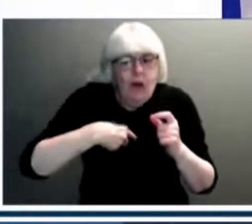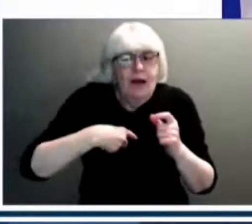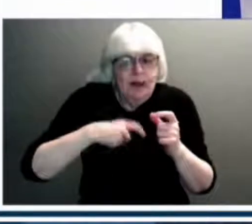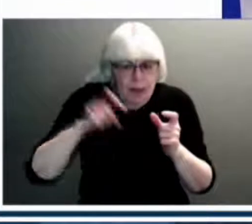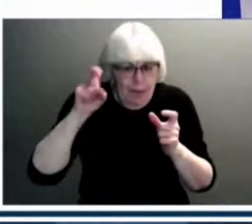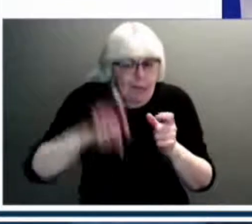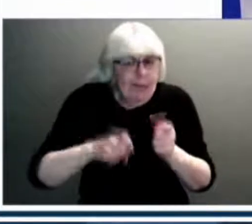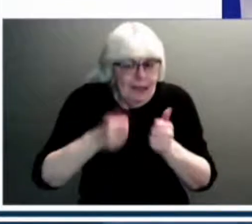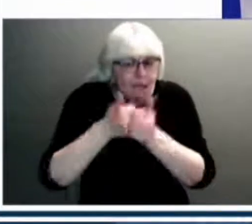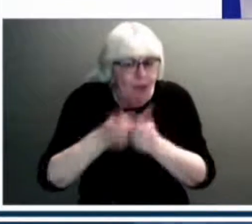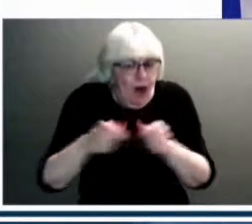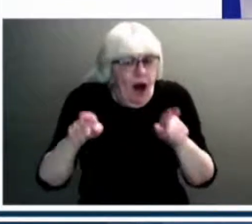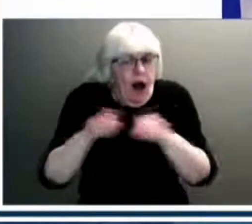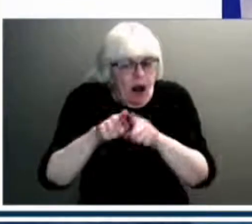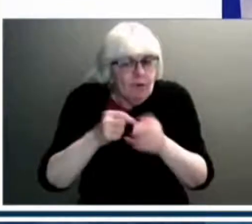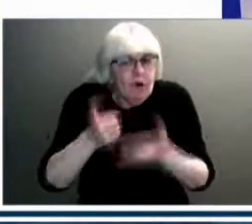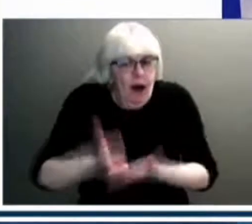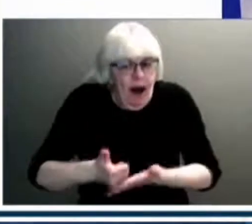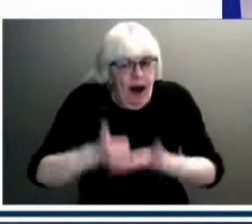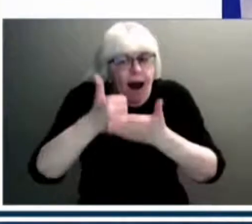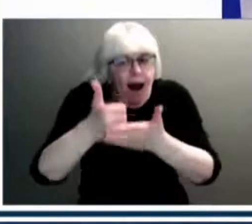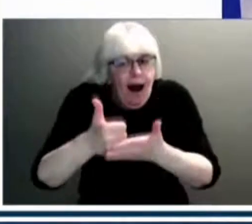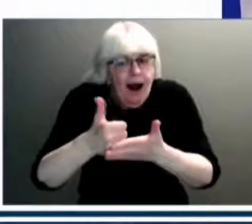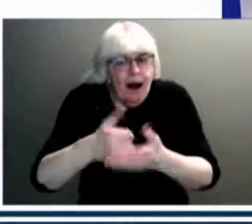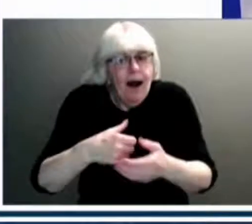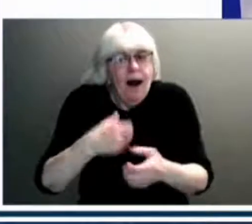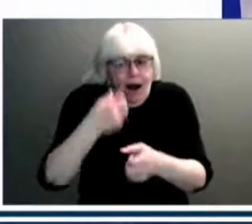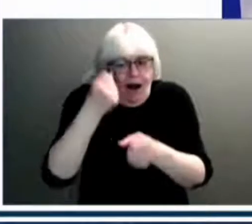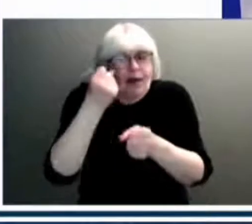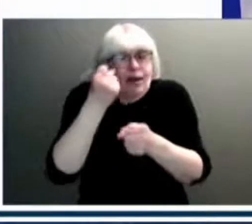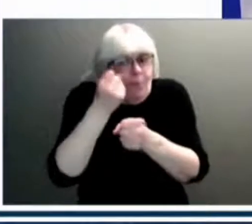our communities safer, we keep our schools safer. So